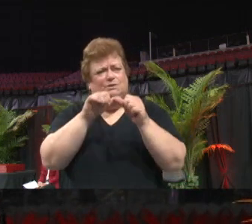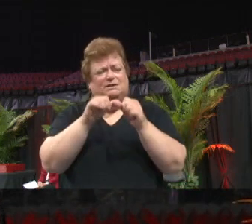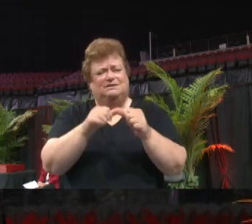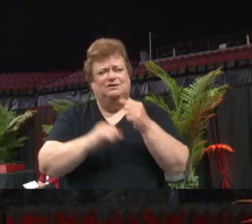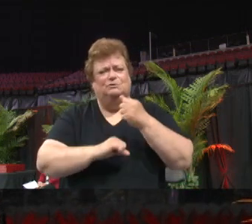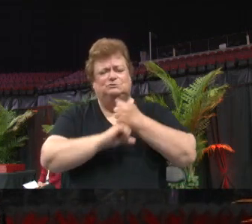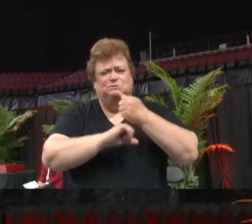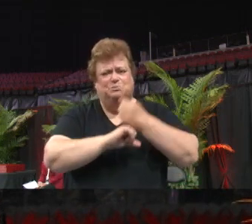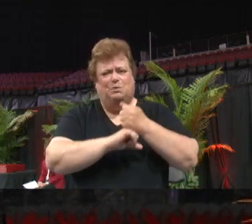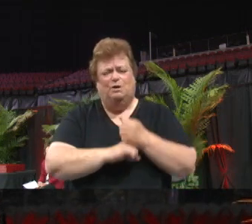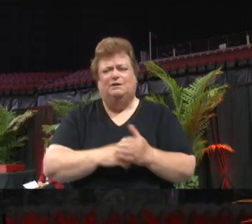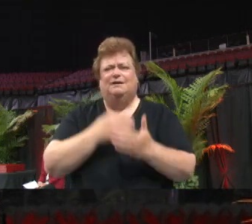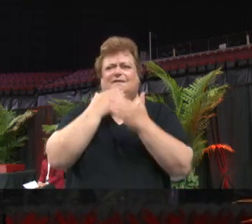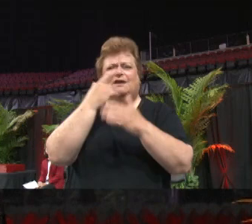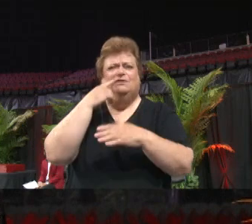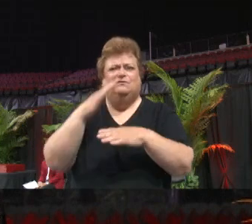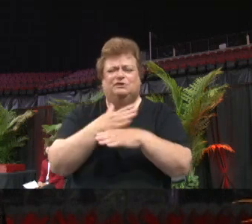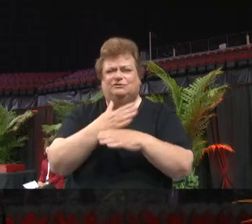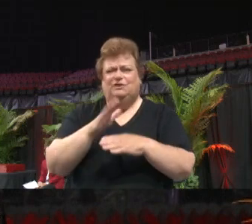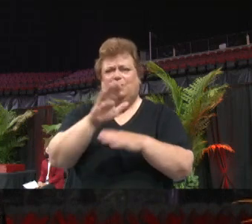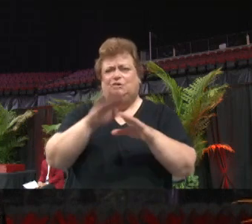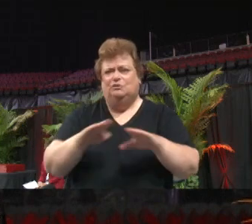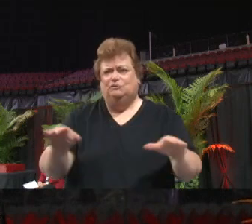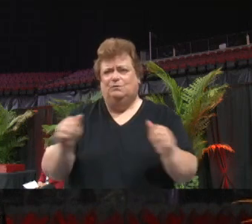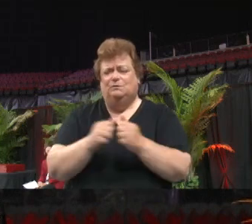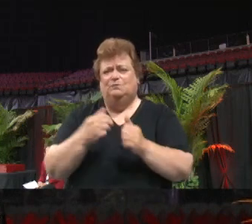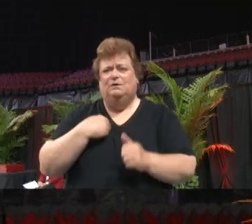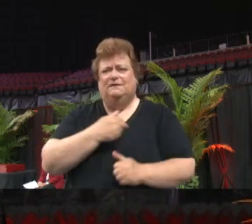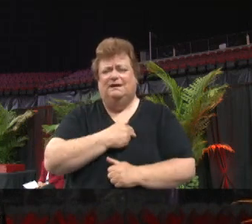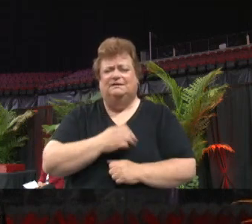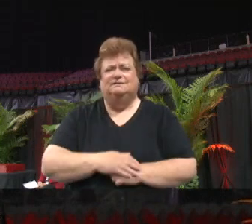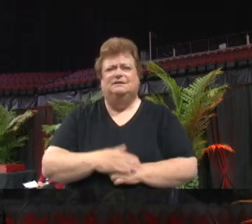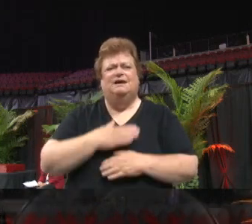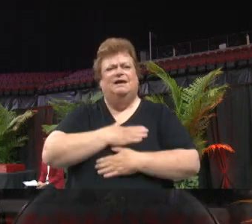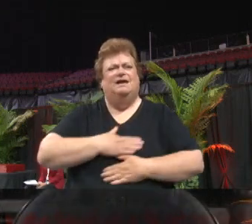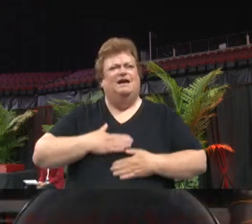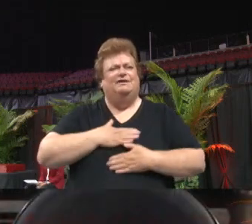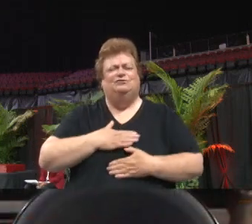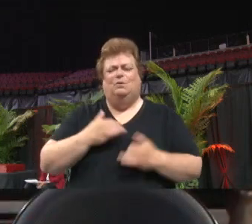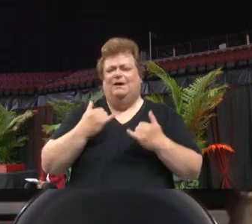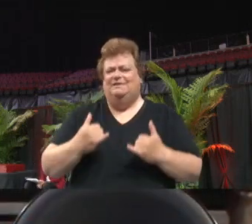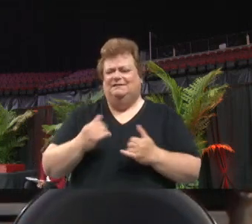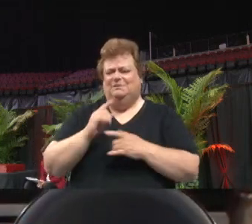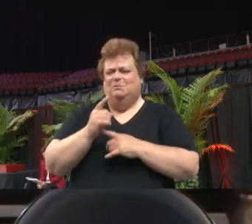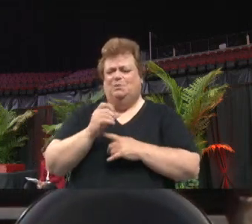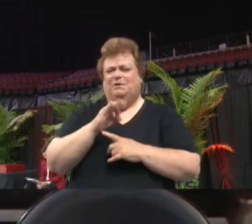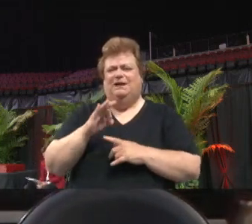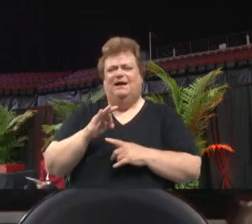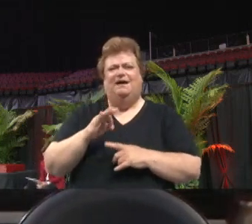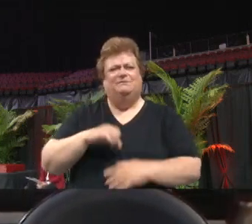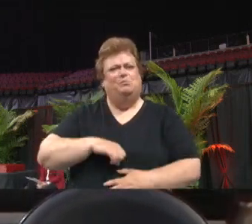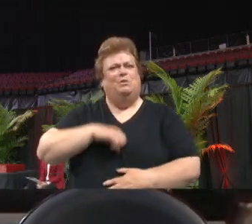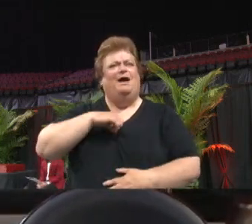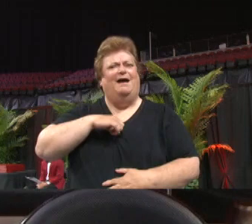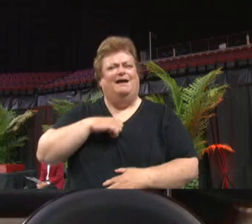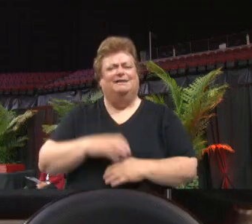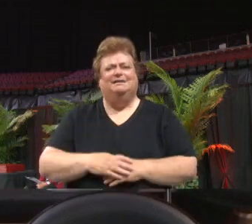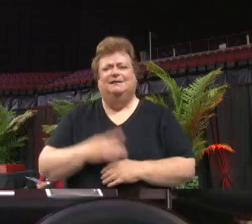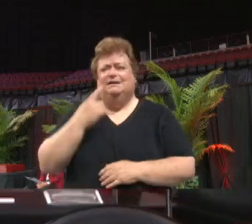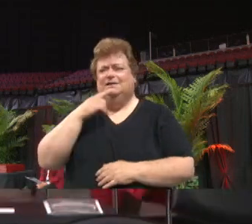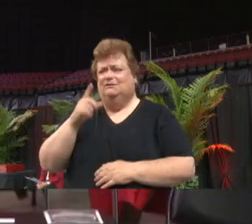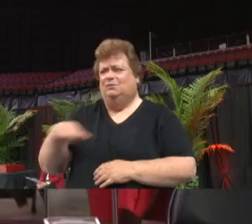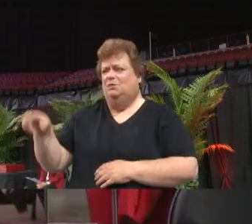support. Thank you for sharing your children with us. Enjoy this moment of well-deserved pride. To our class of